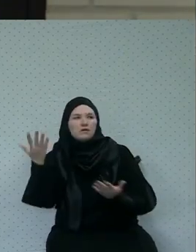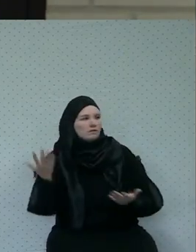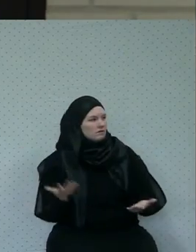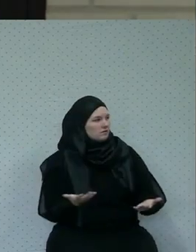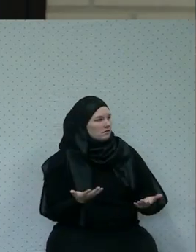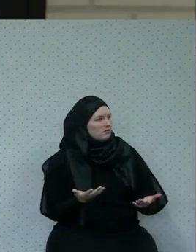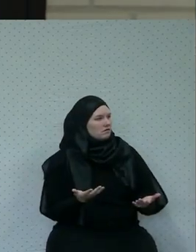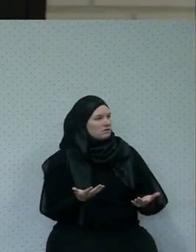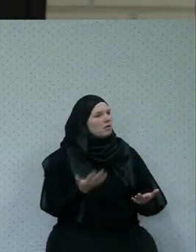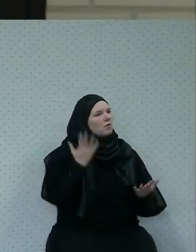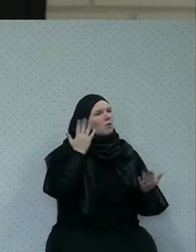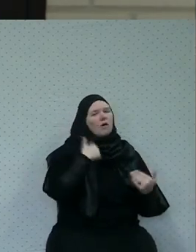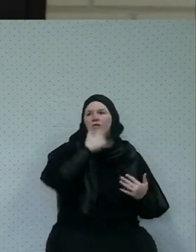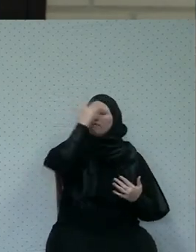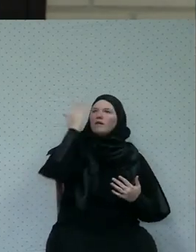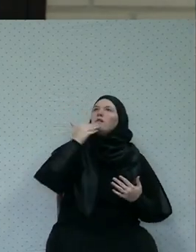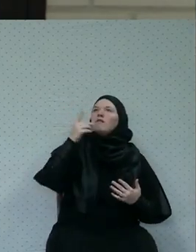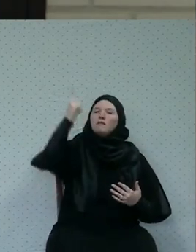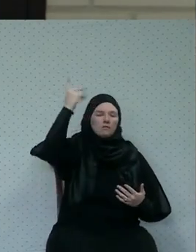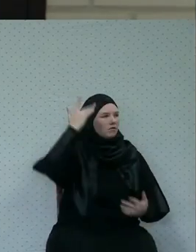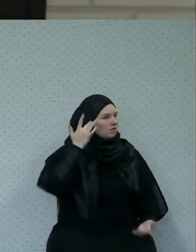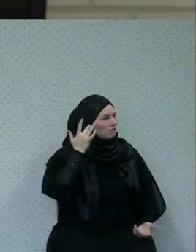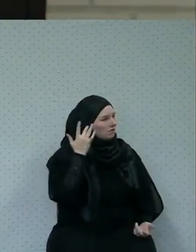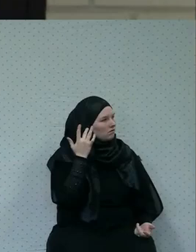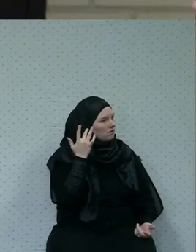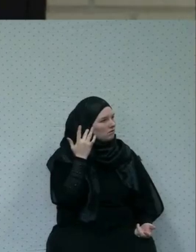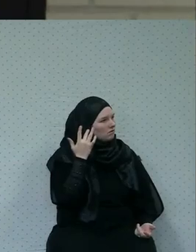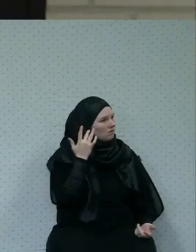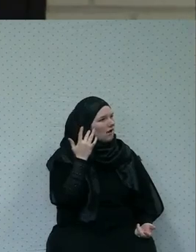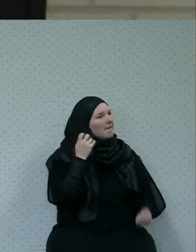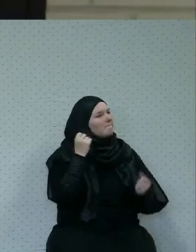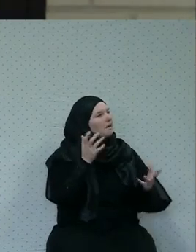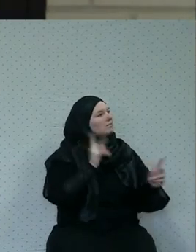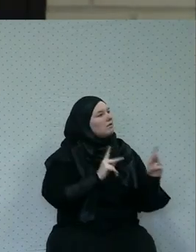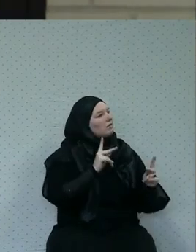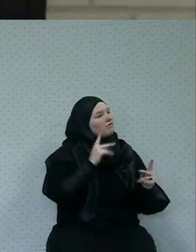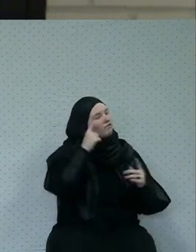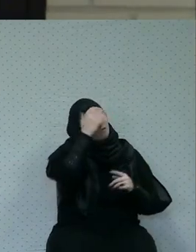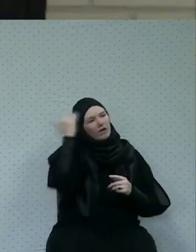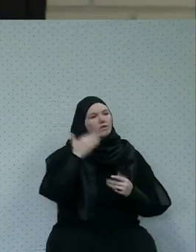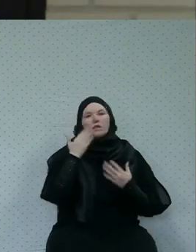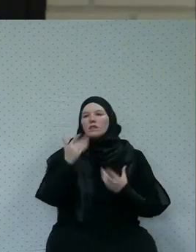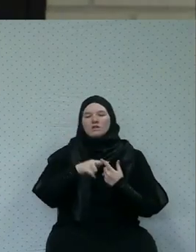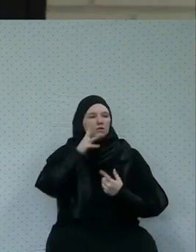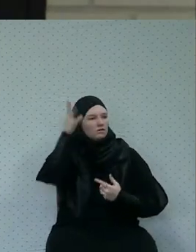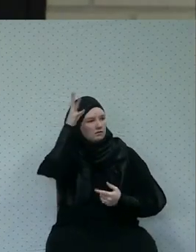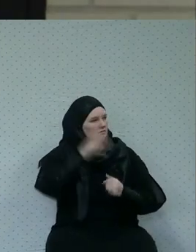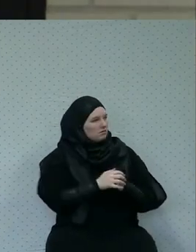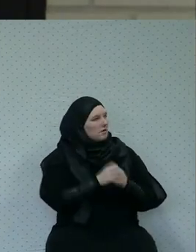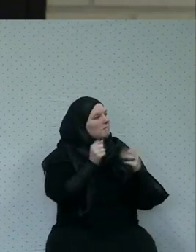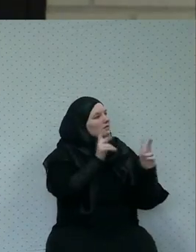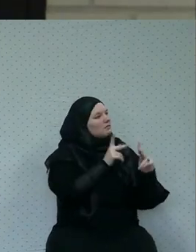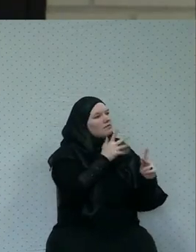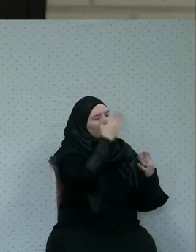closest. Right? So we take our spouses for granted. We take our parents for